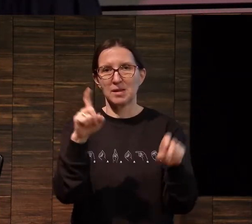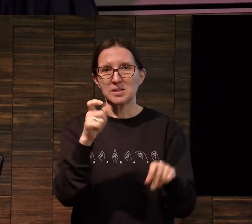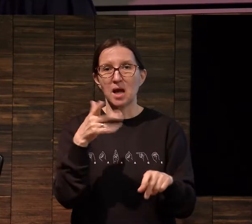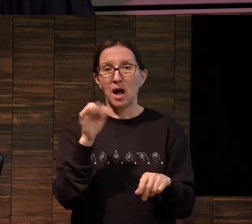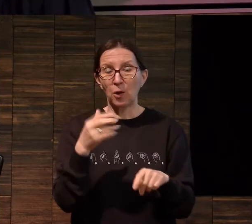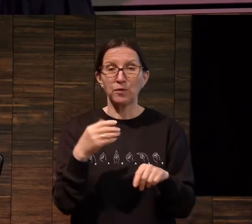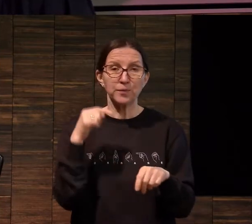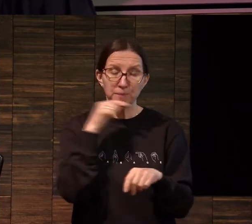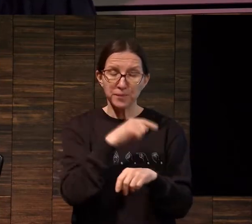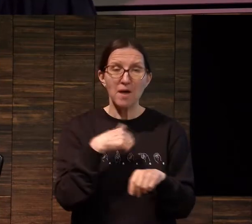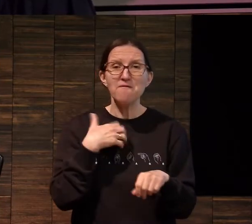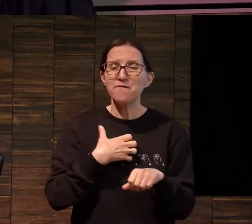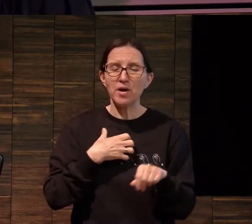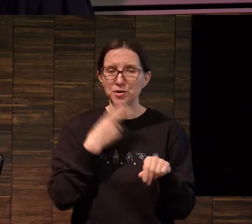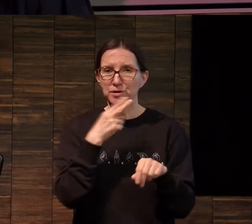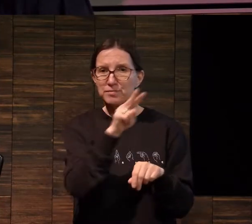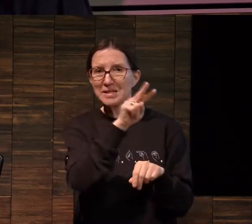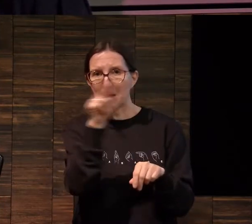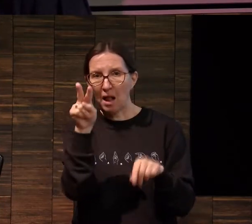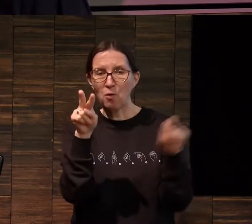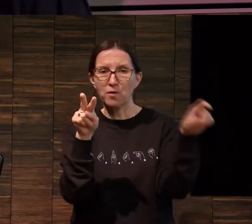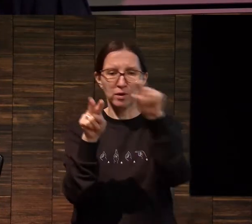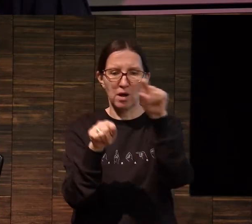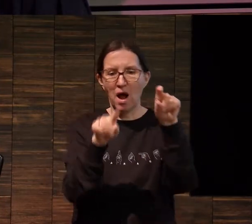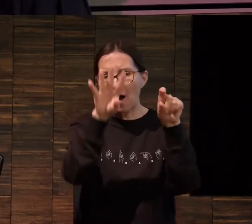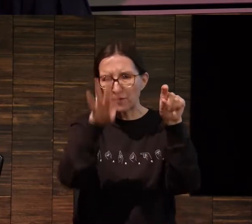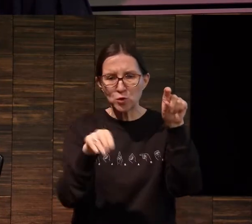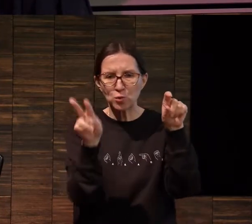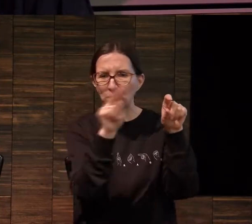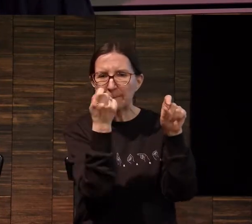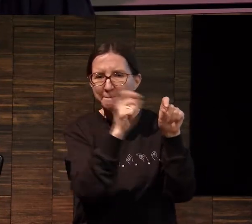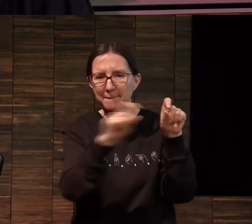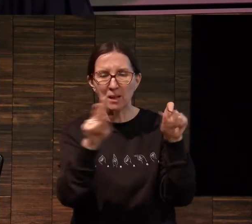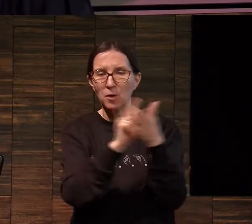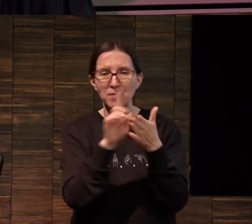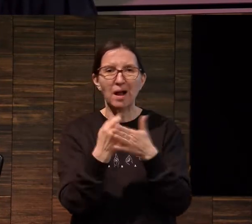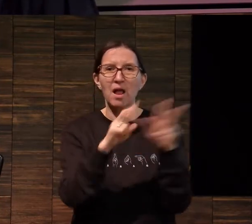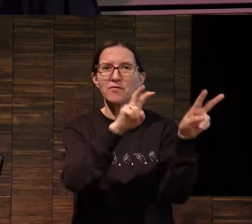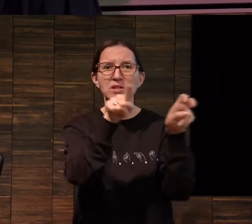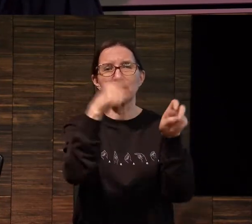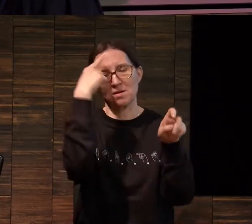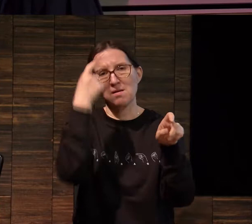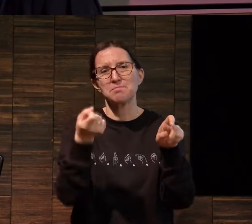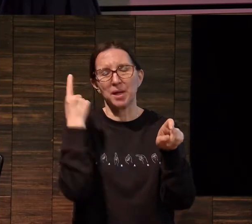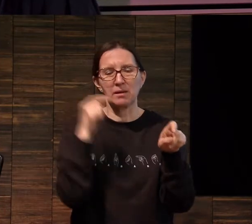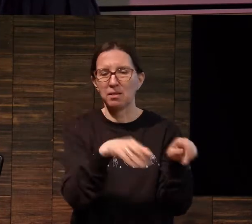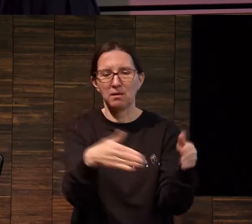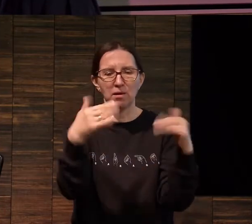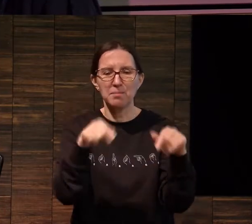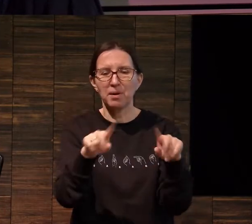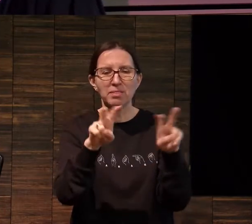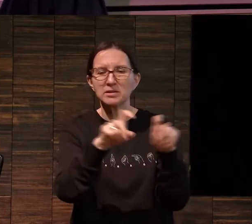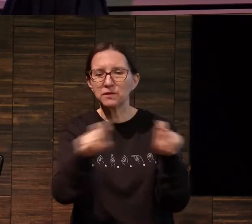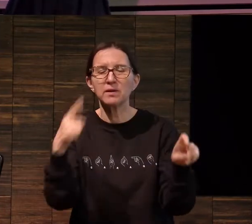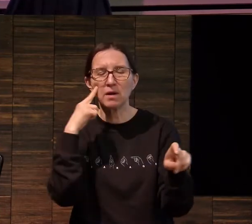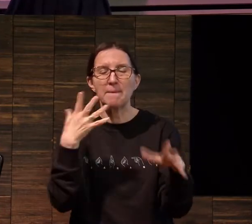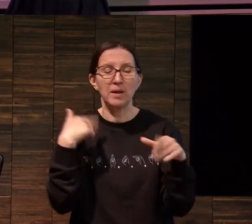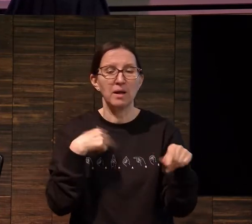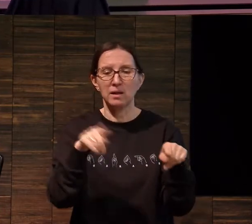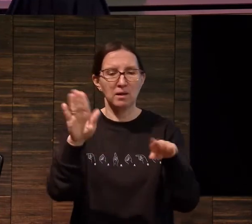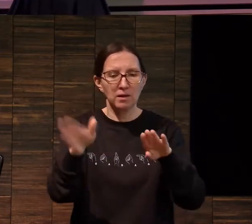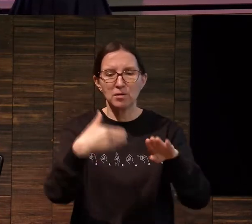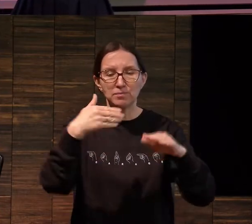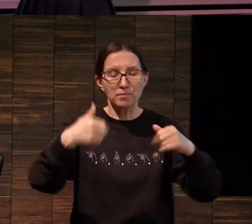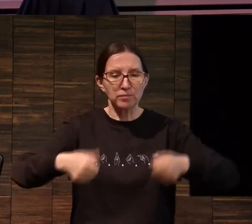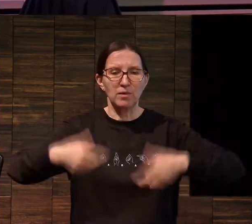bold font, and so on. It allows us to scan the page quickly without reading it whole and